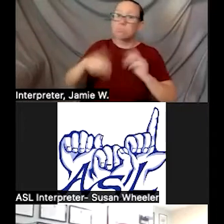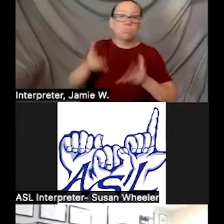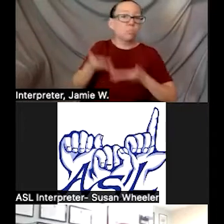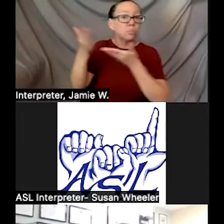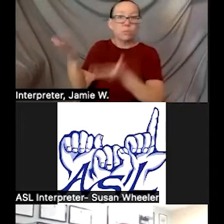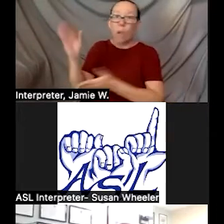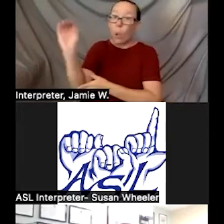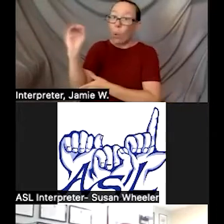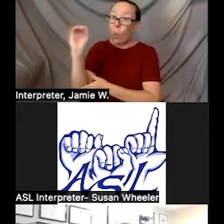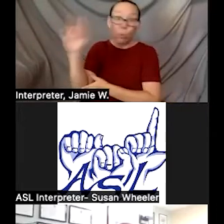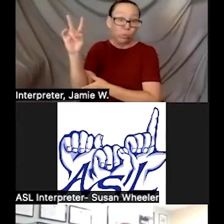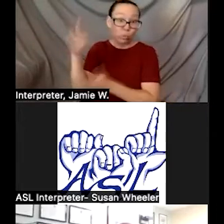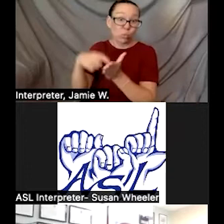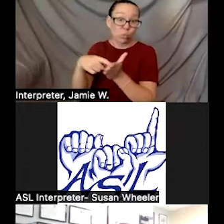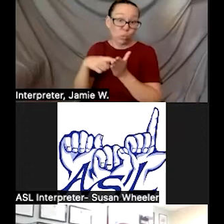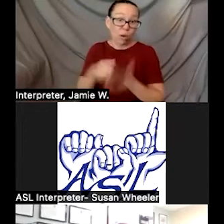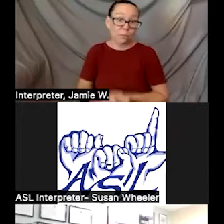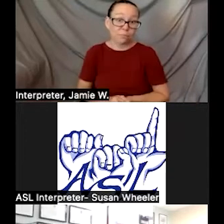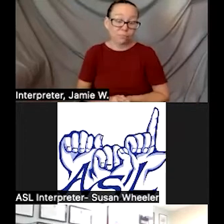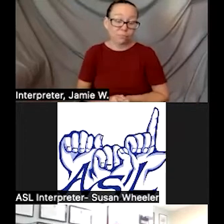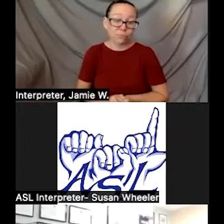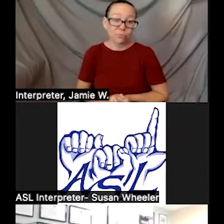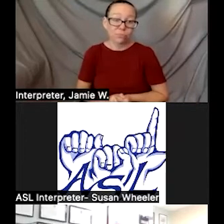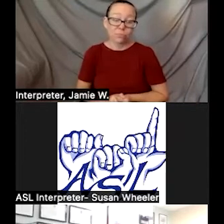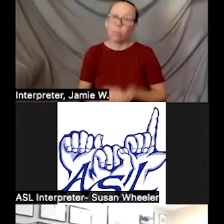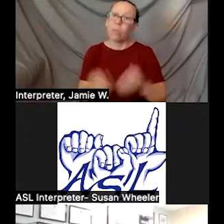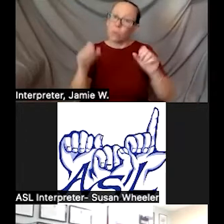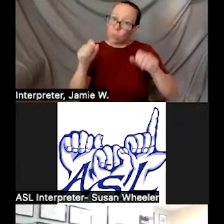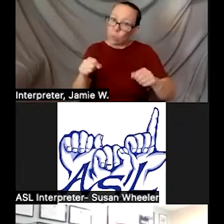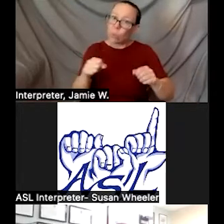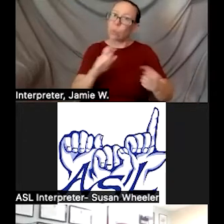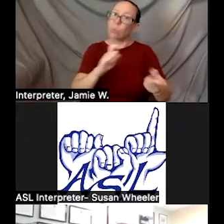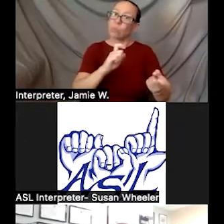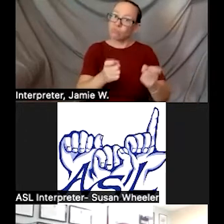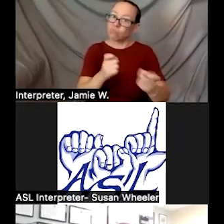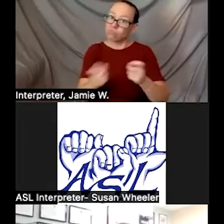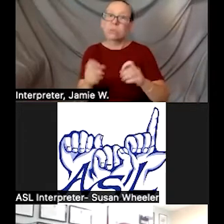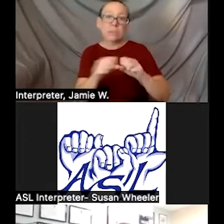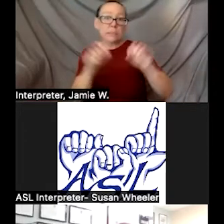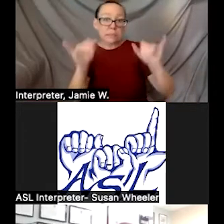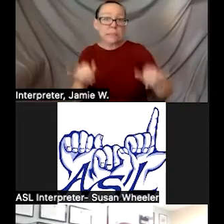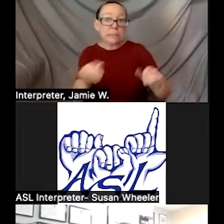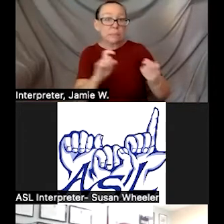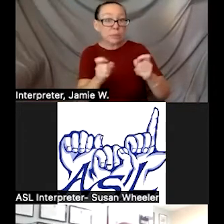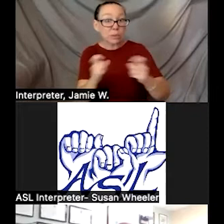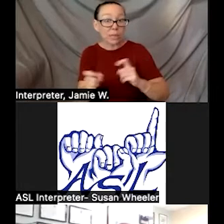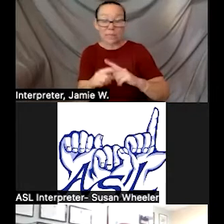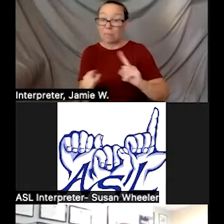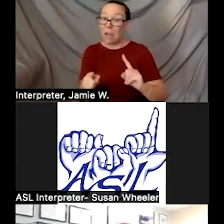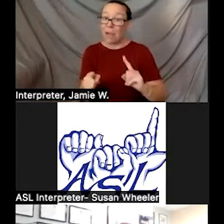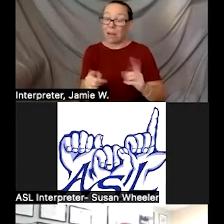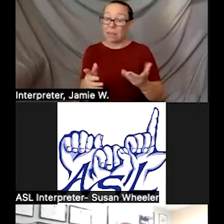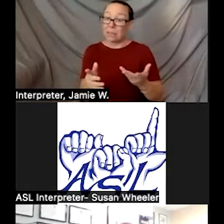needed. They were able to adjust it to it as a system, but that was a real problem early on